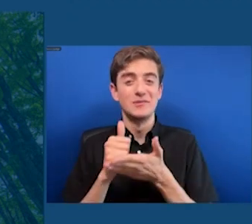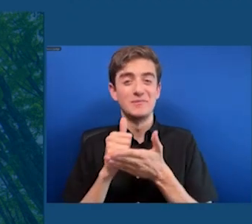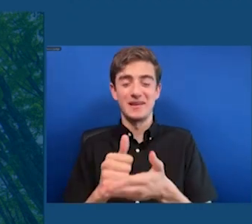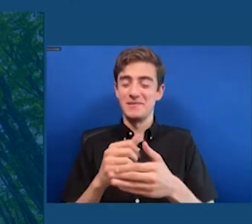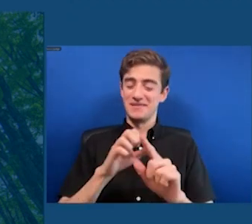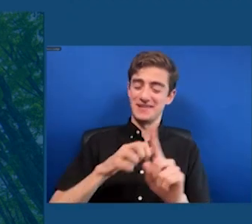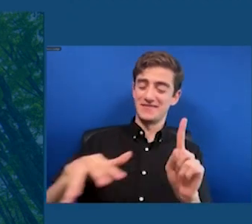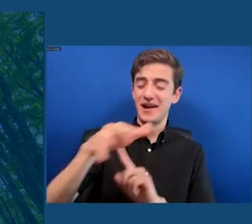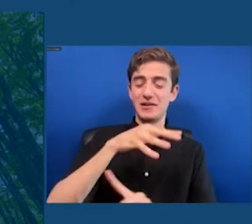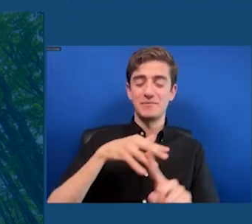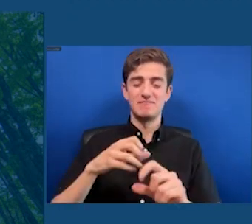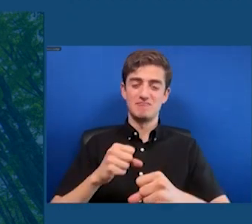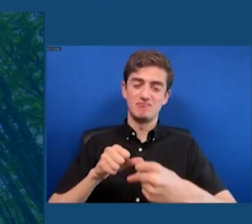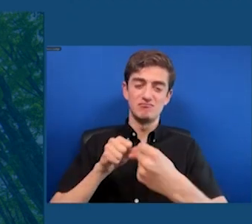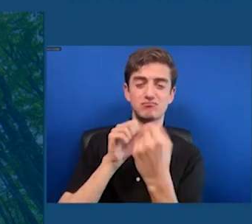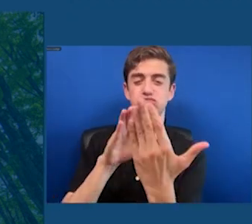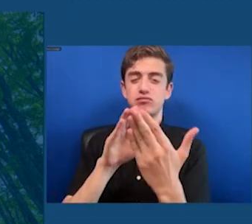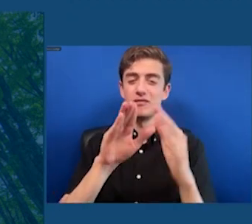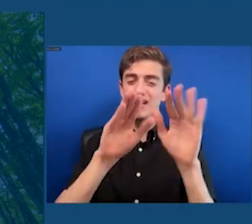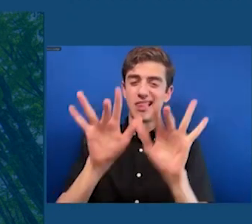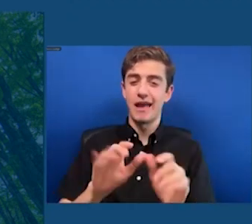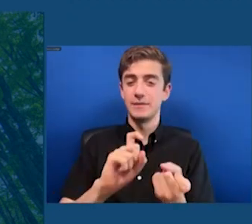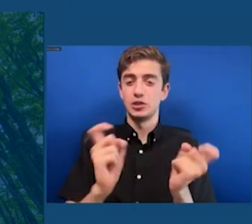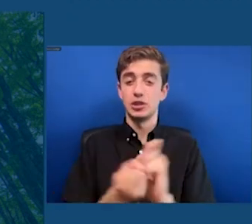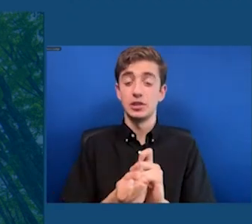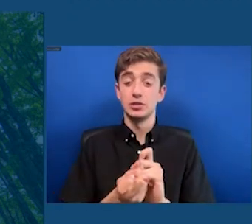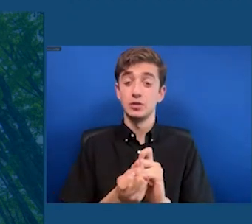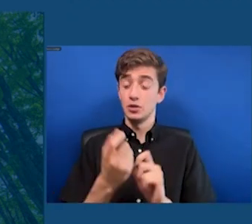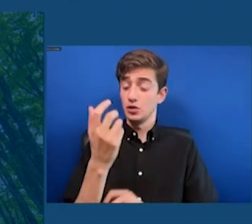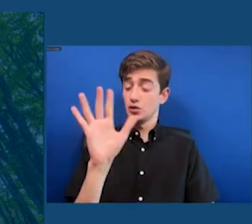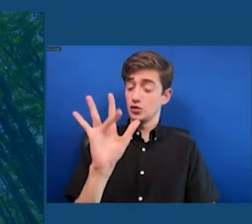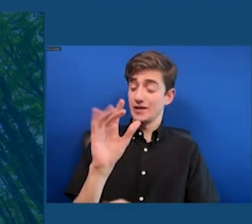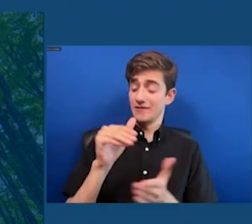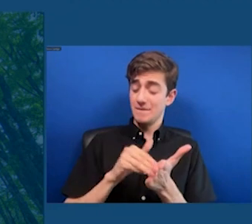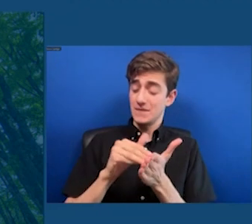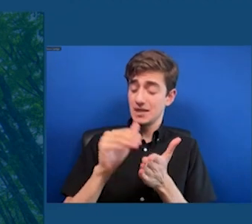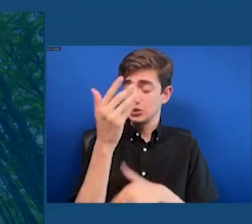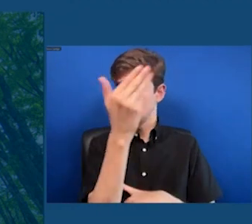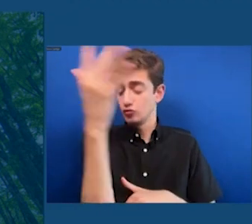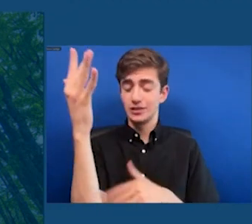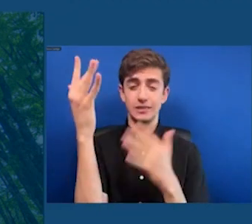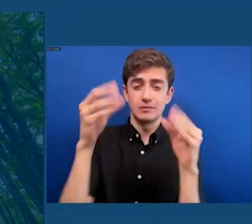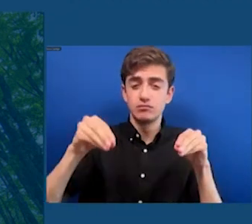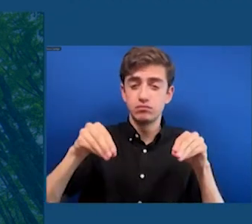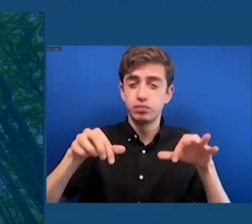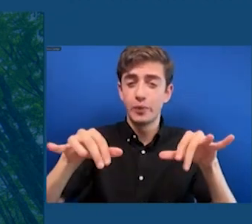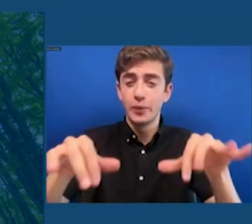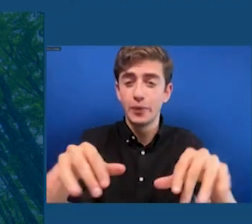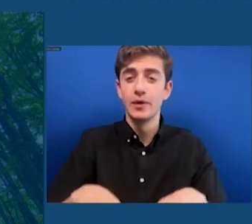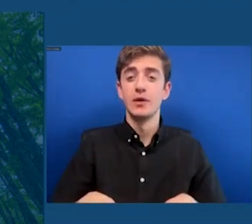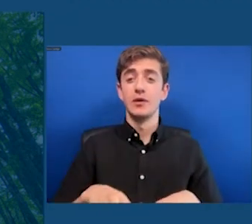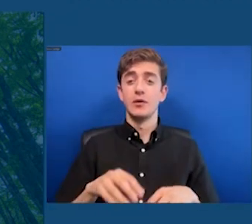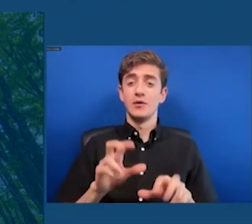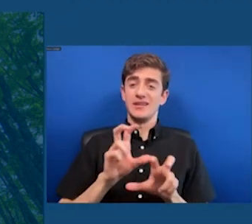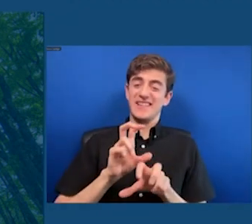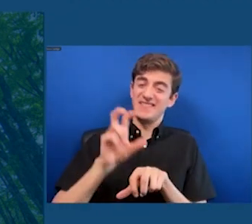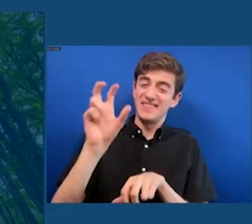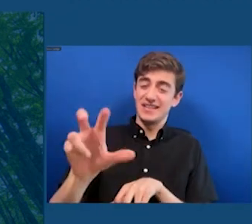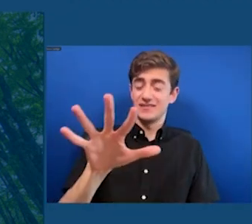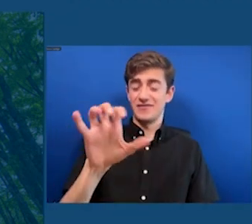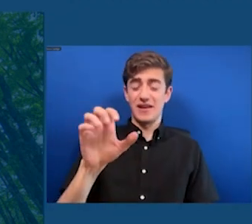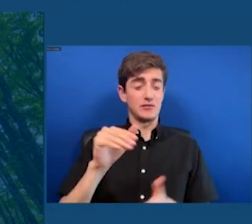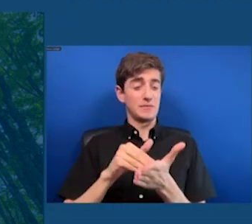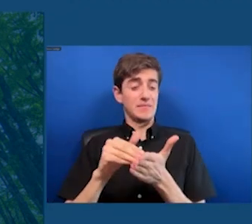25 million trees, investing $500 million in clean water infrastructure, accelerating our transition to